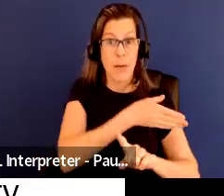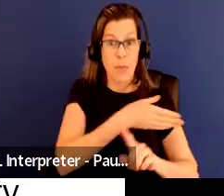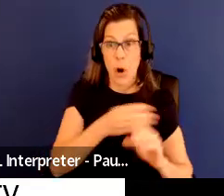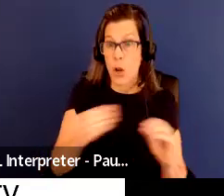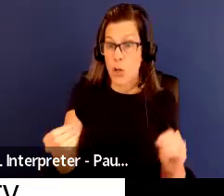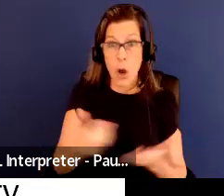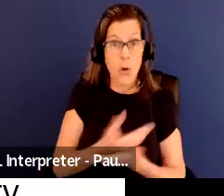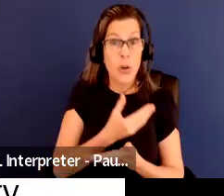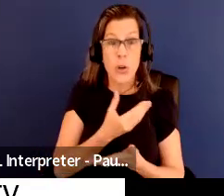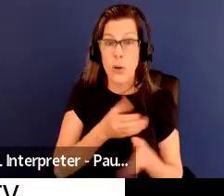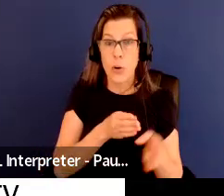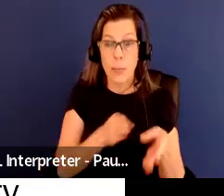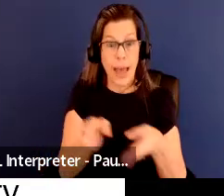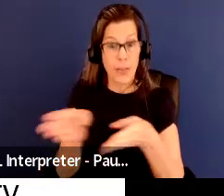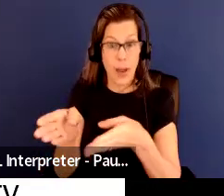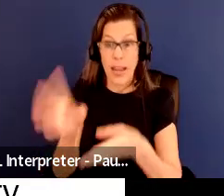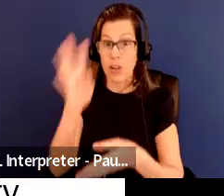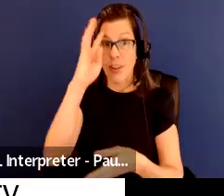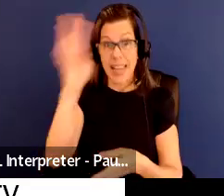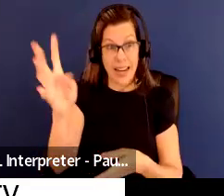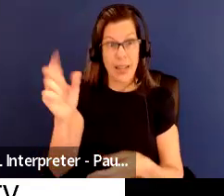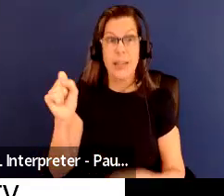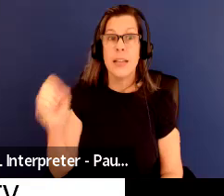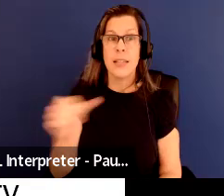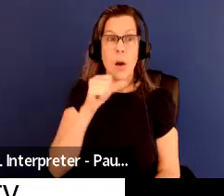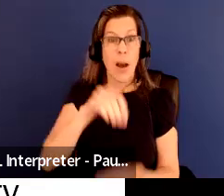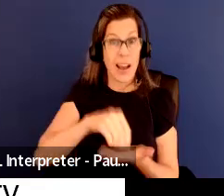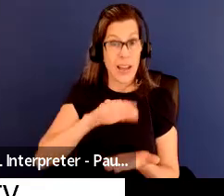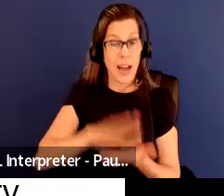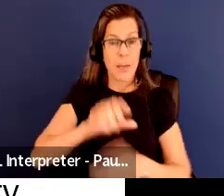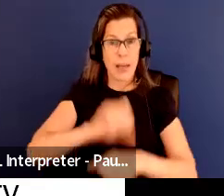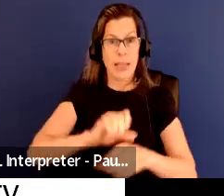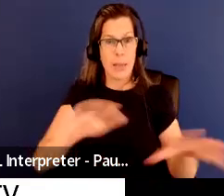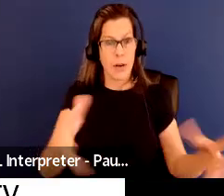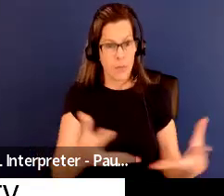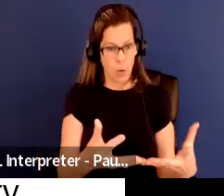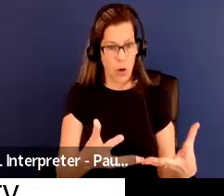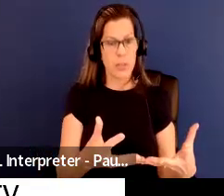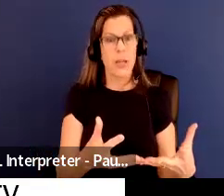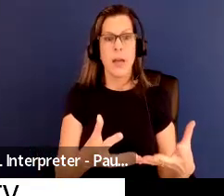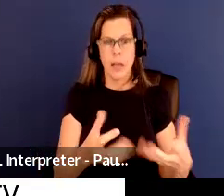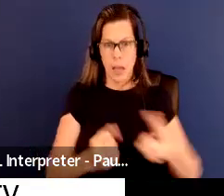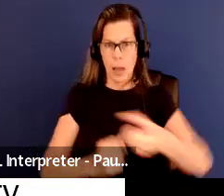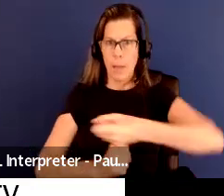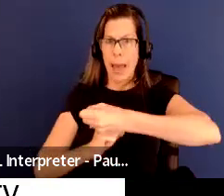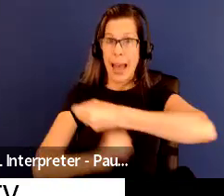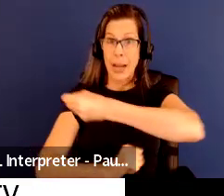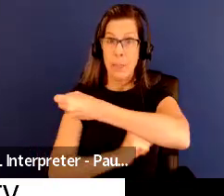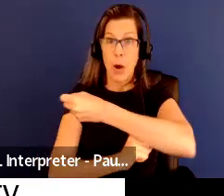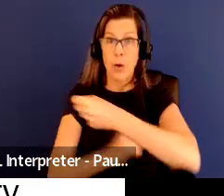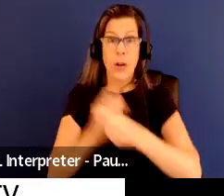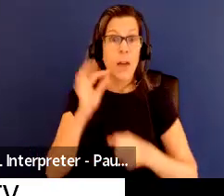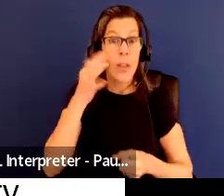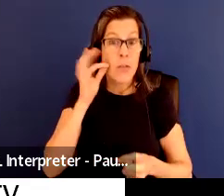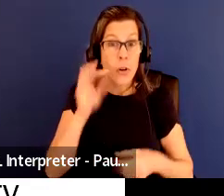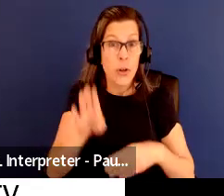No new pathways have been created. So the undocumented labor force is the backbone of the fruit industry.